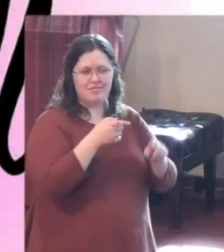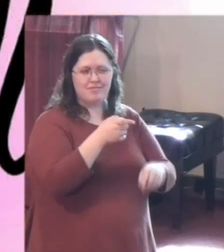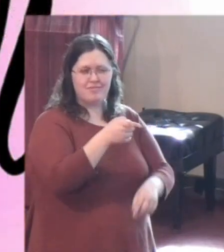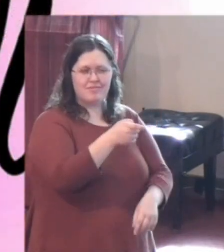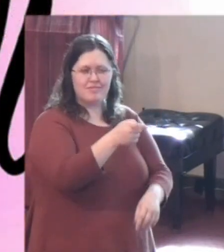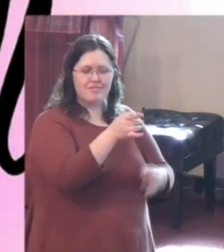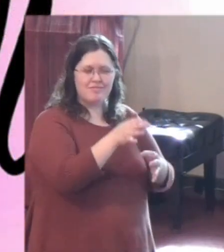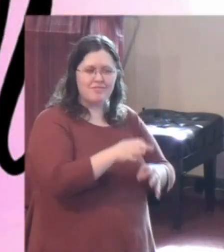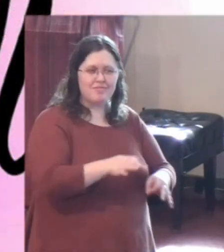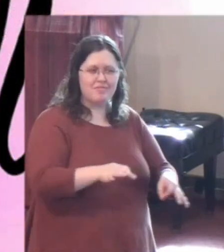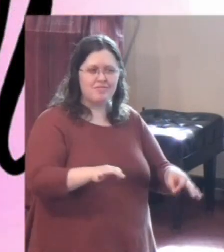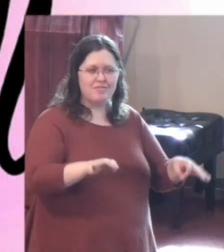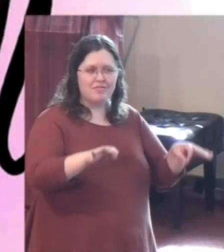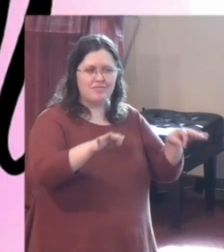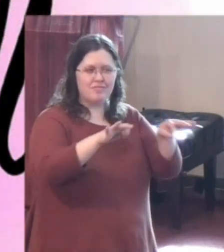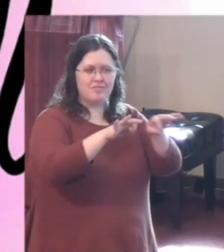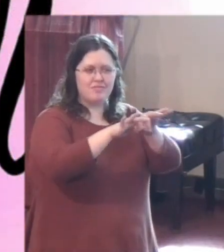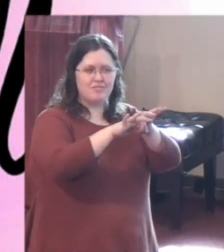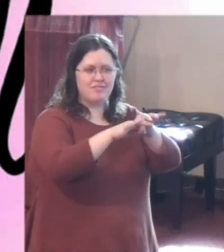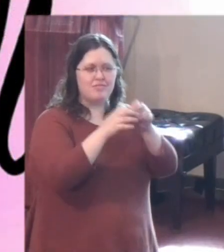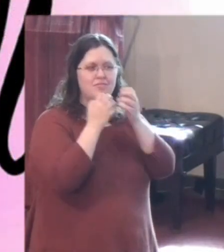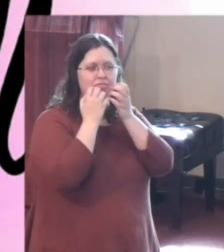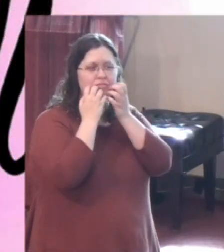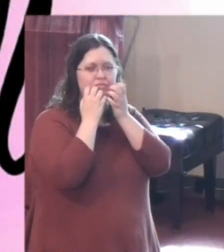You matter.